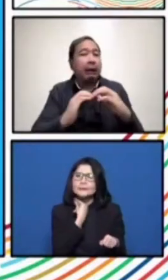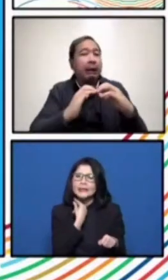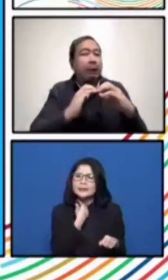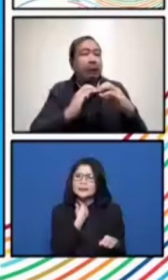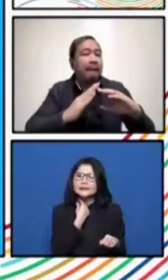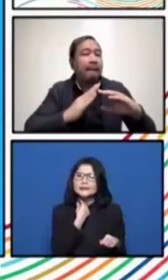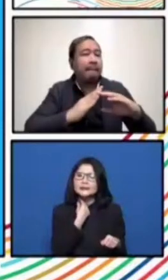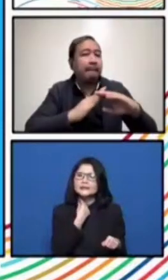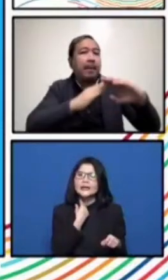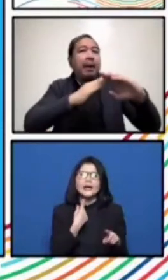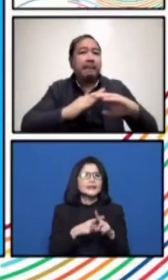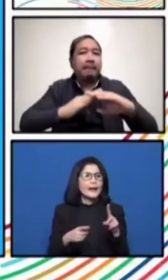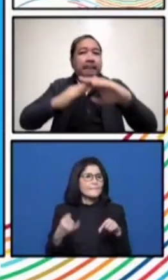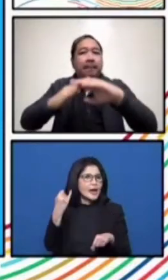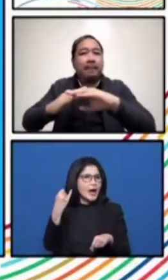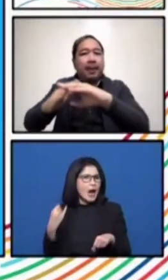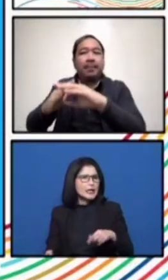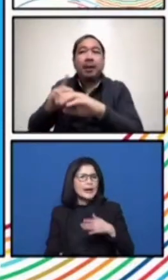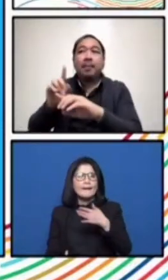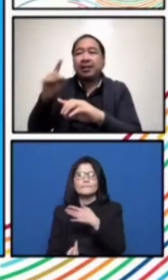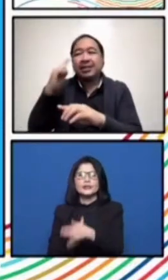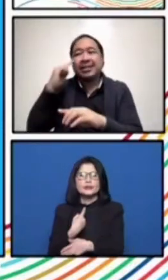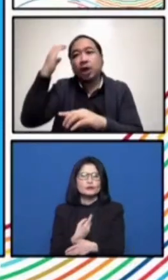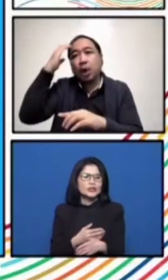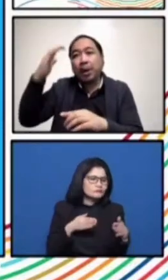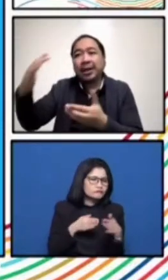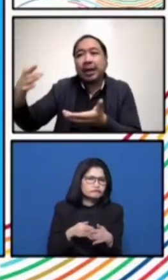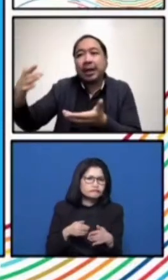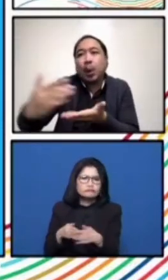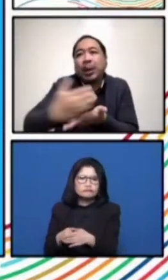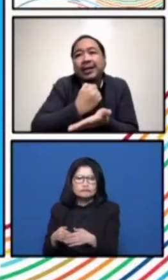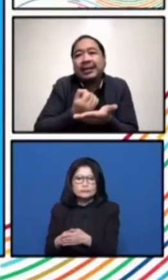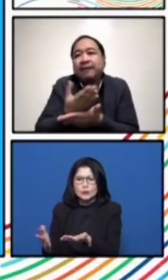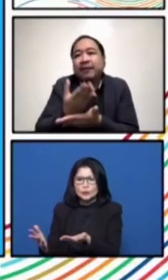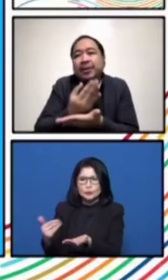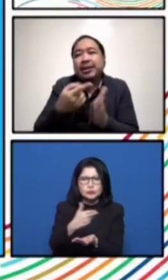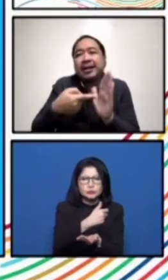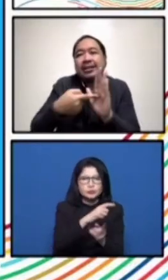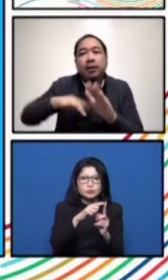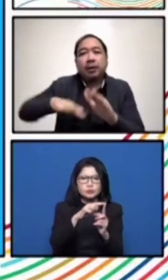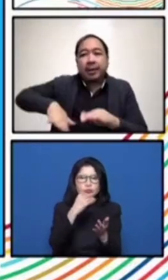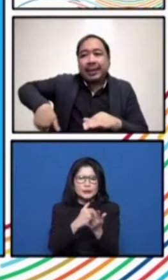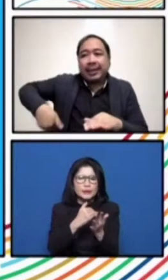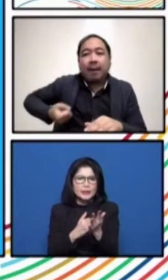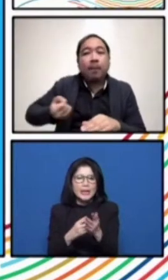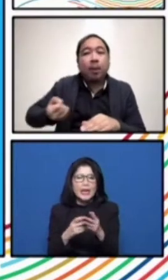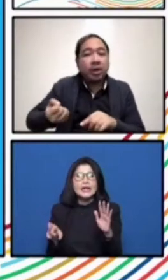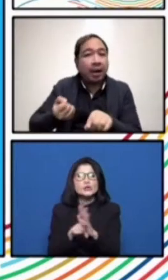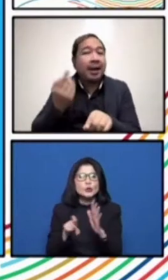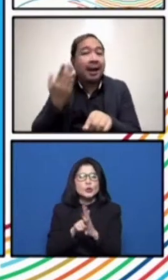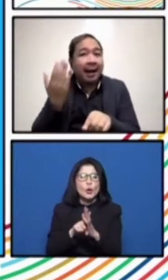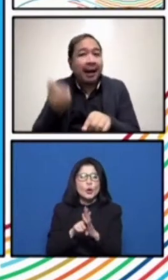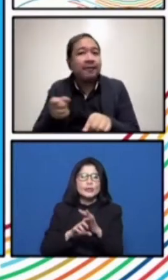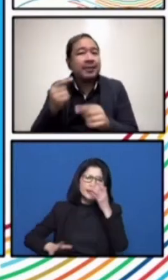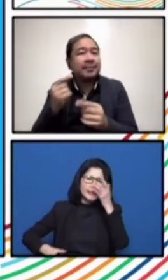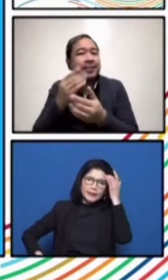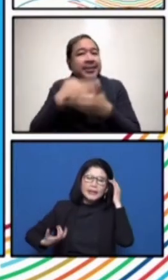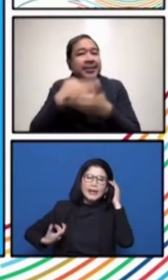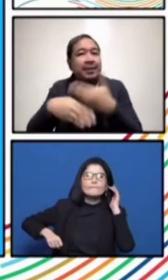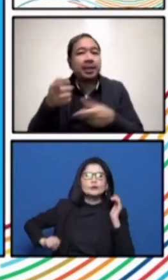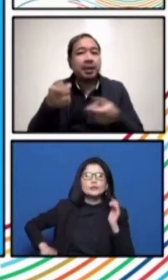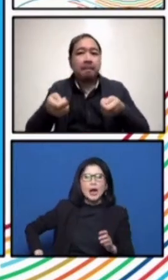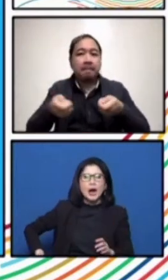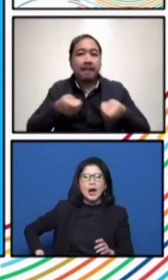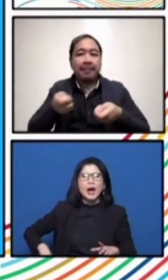collecting but we've seen for instance in Cambodia the the emergence of a disability management information system